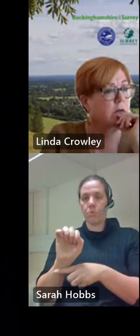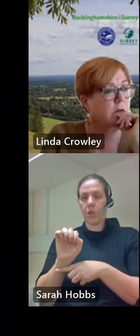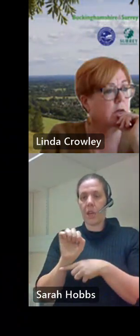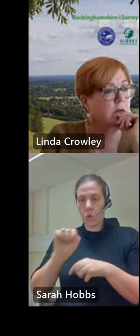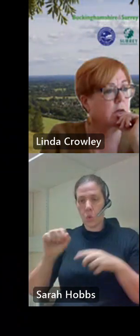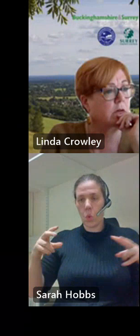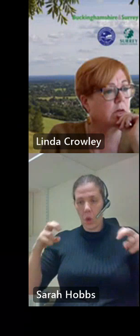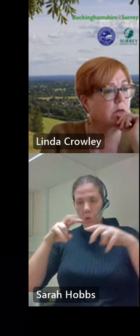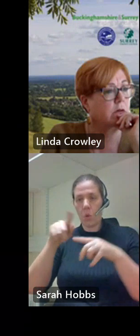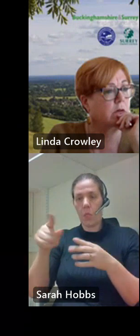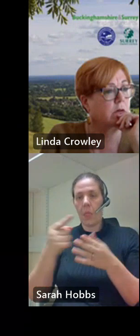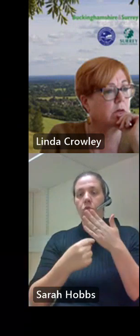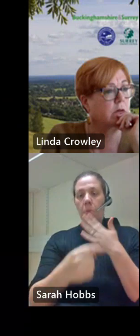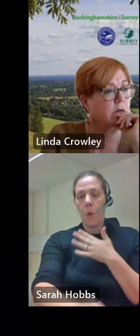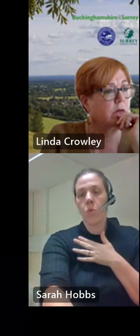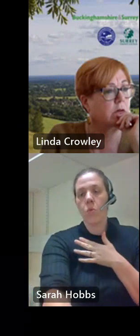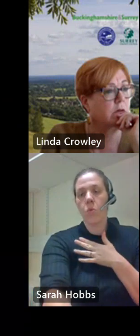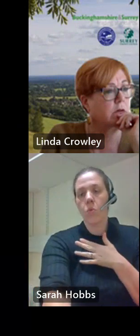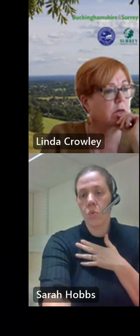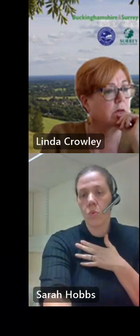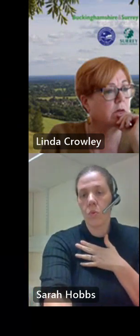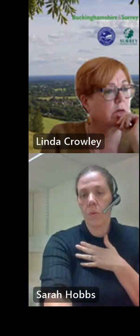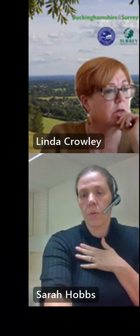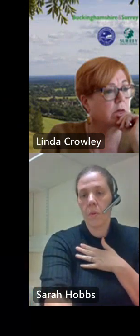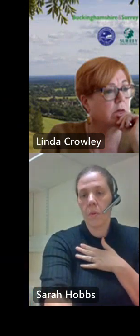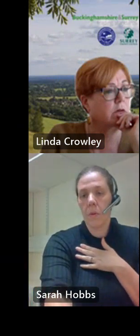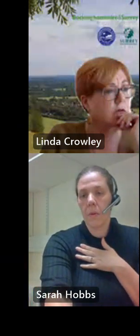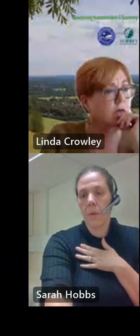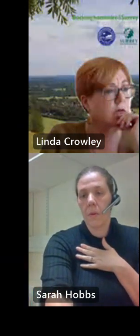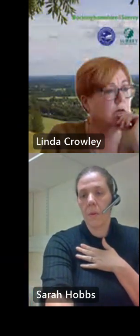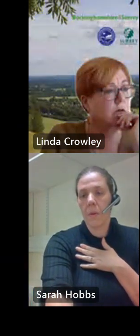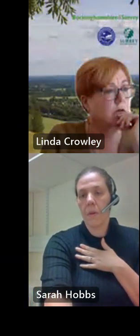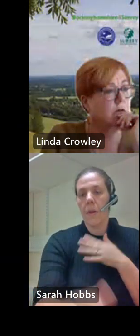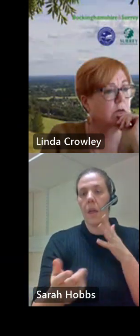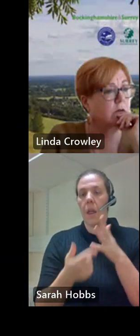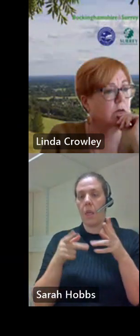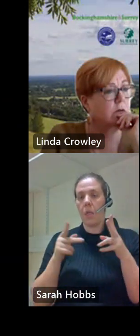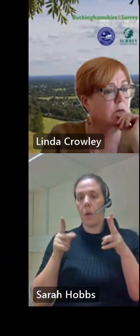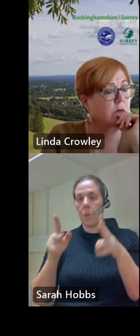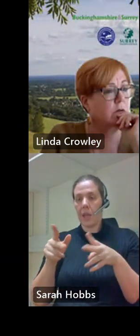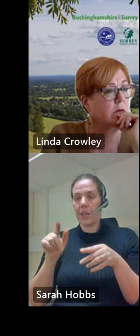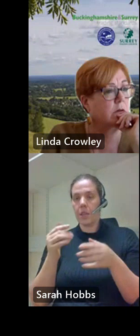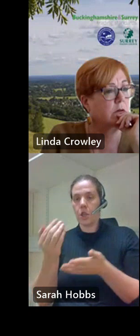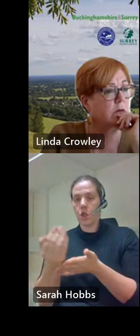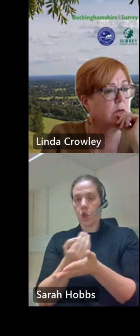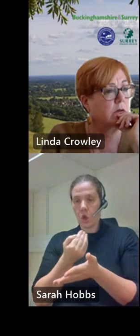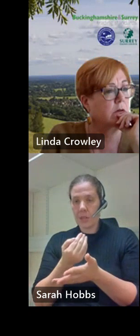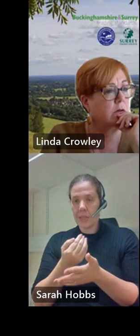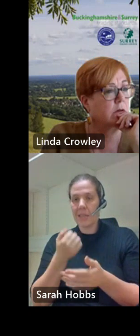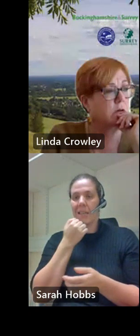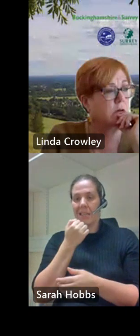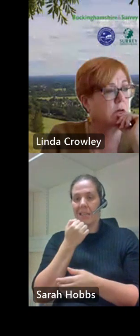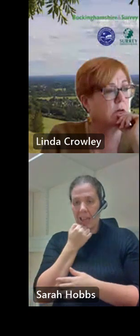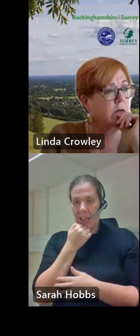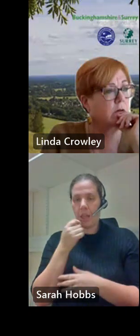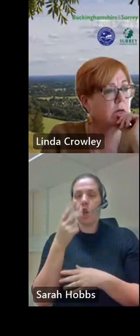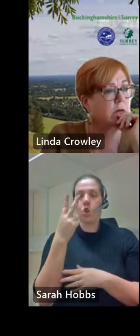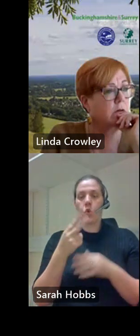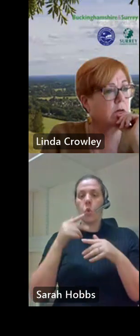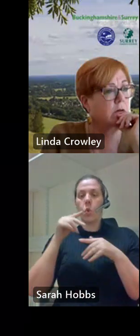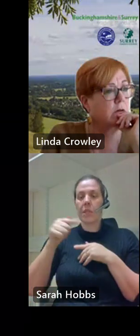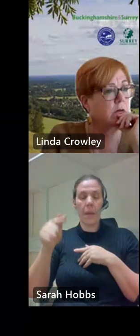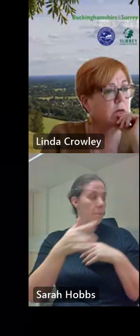moat. But another line of security, defense in depth, is use what is called two-step verification.